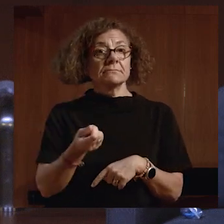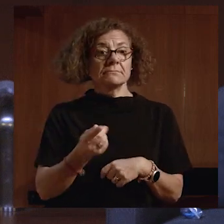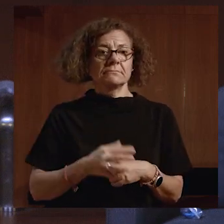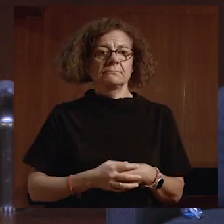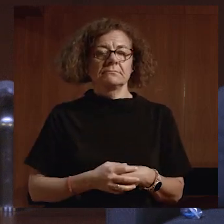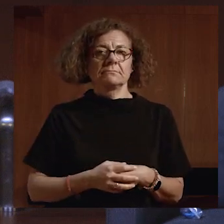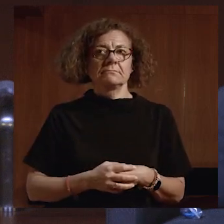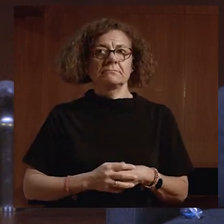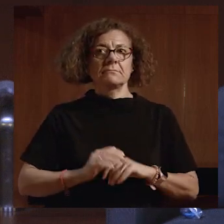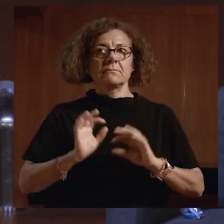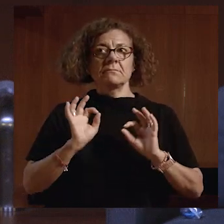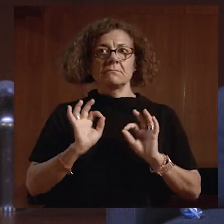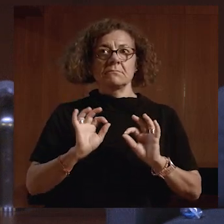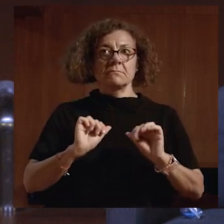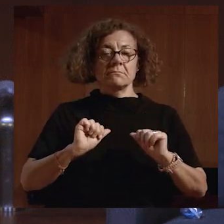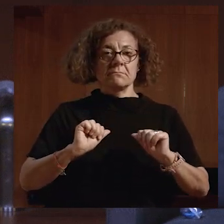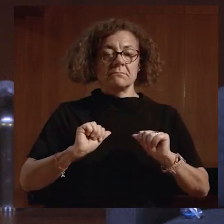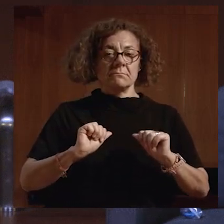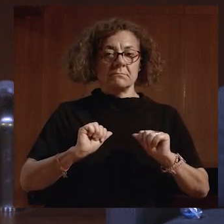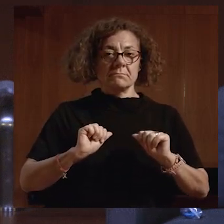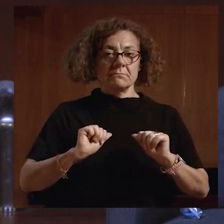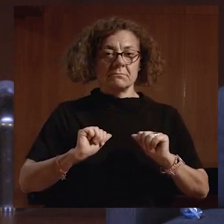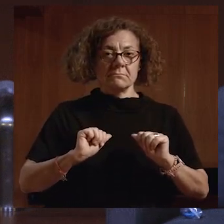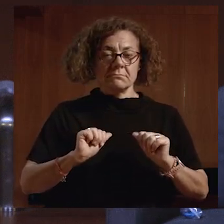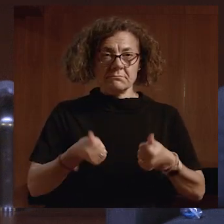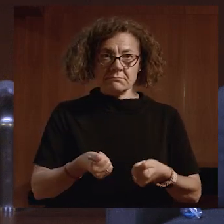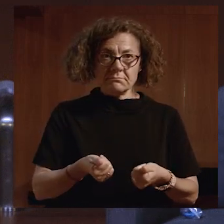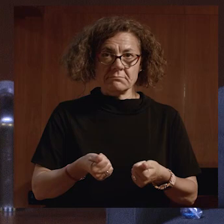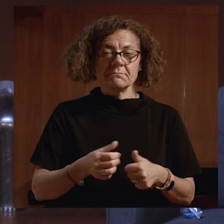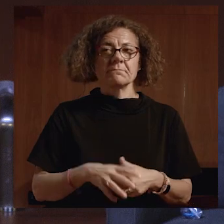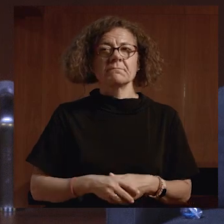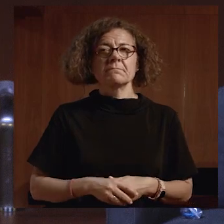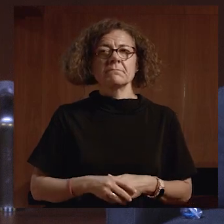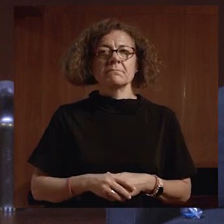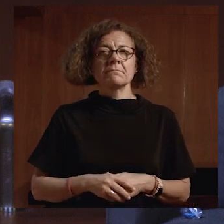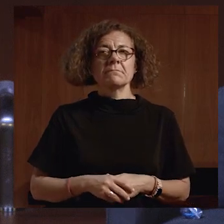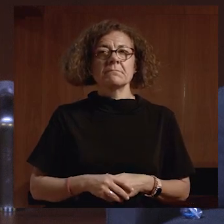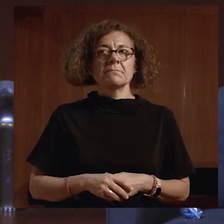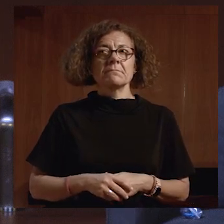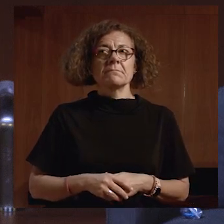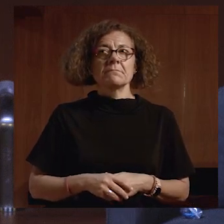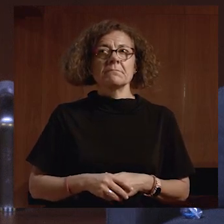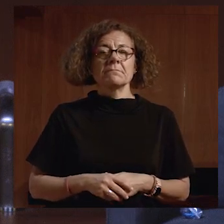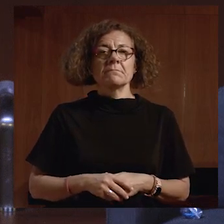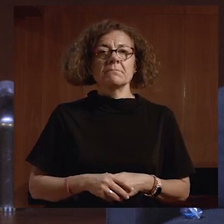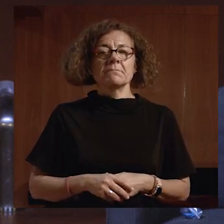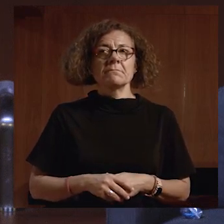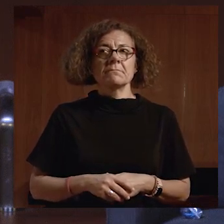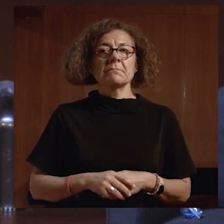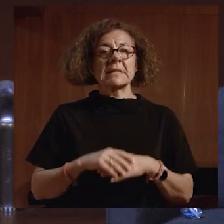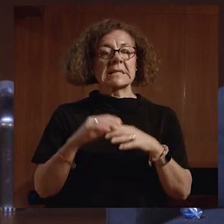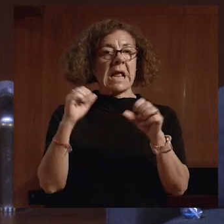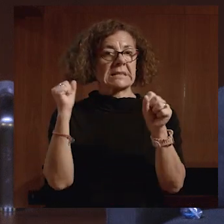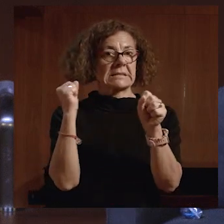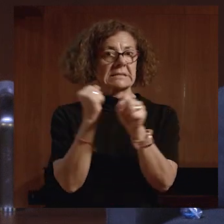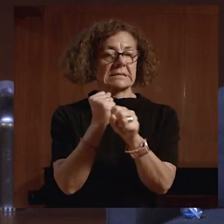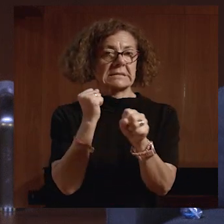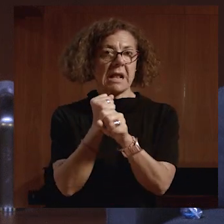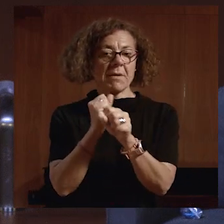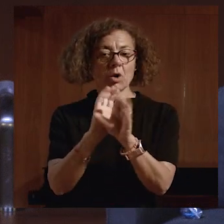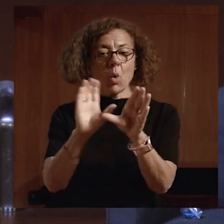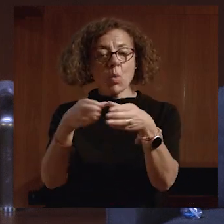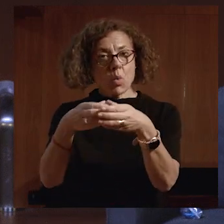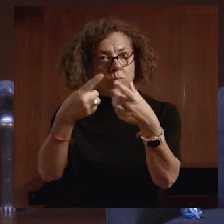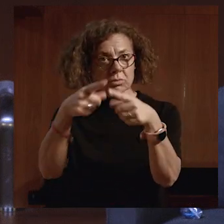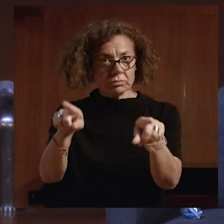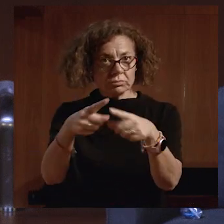important part, Young Classical Artists Trust. I've been doing this for 14 years. And the reason I want to talk about YCAT a little bit